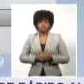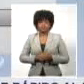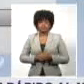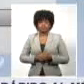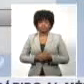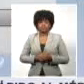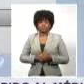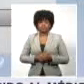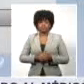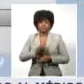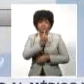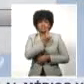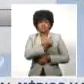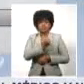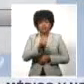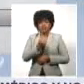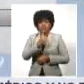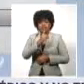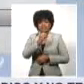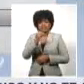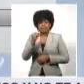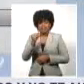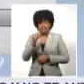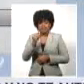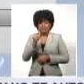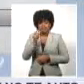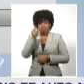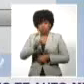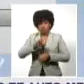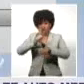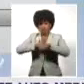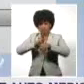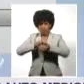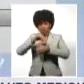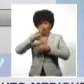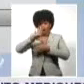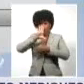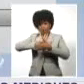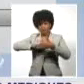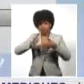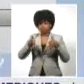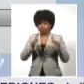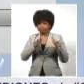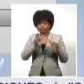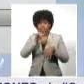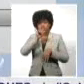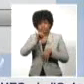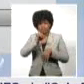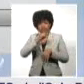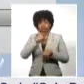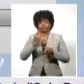America, Cuba ranks number 12.